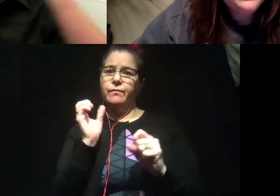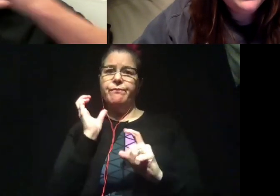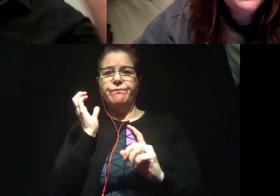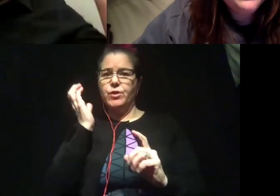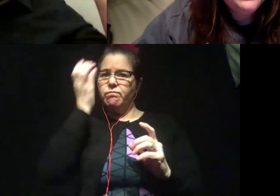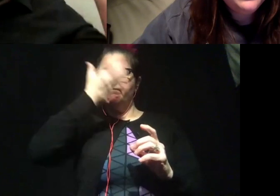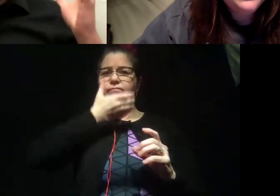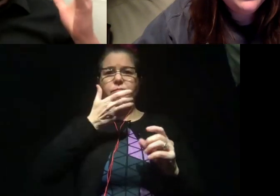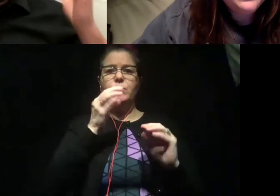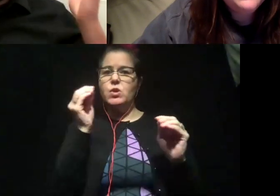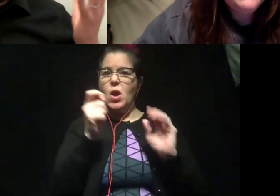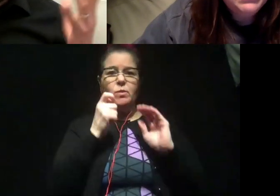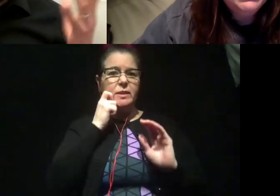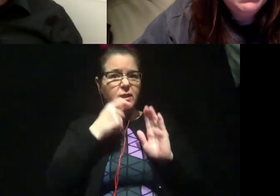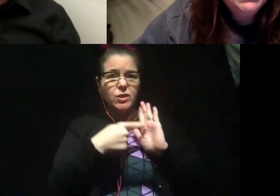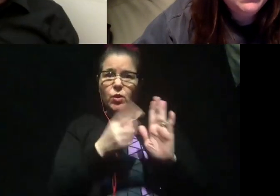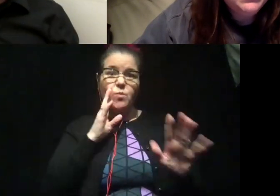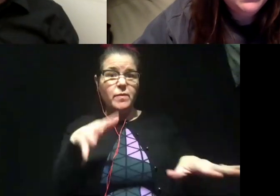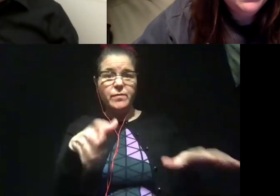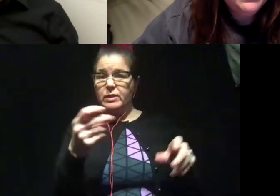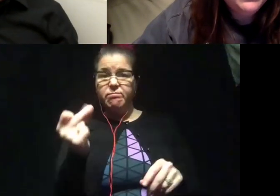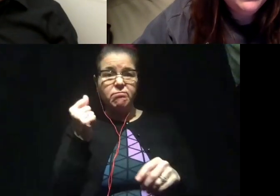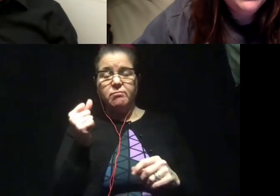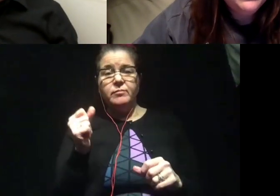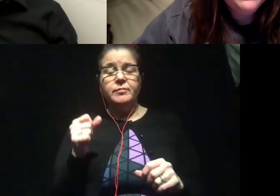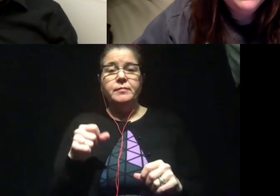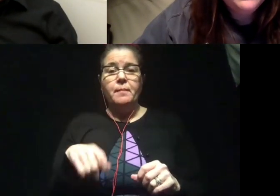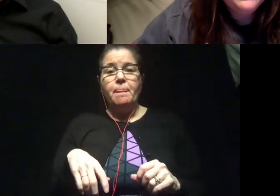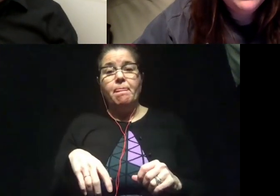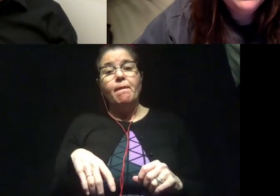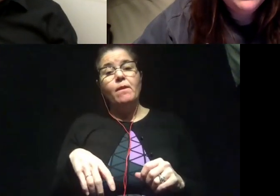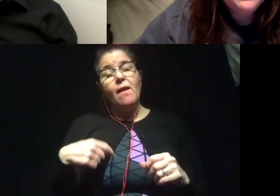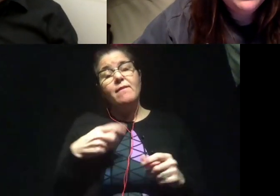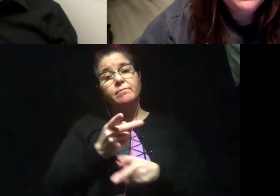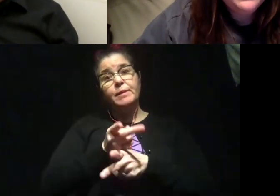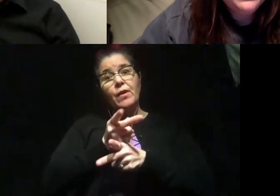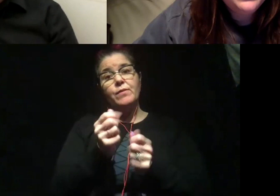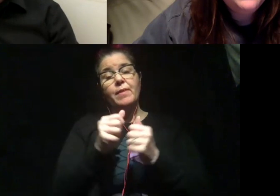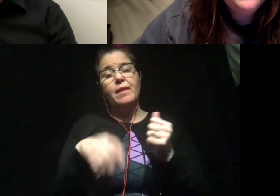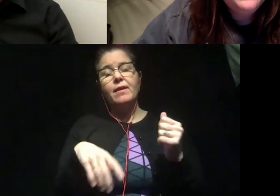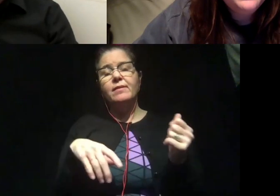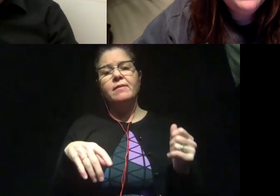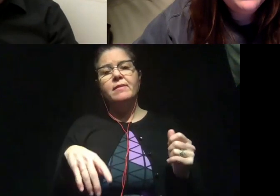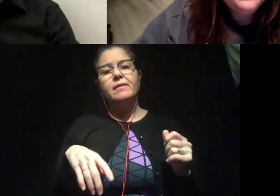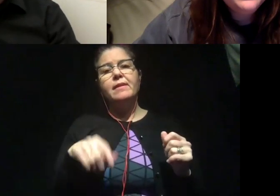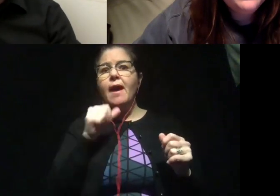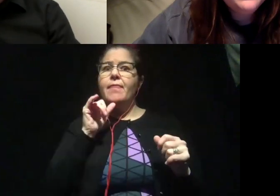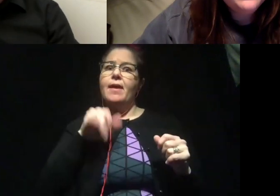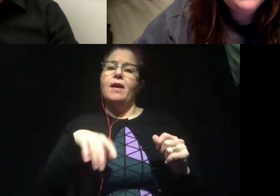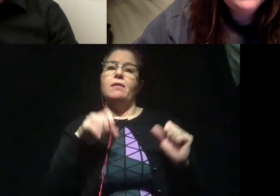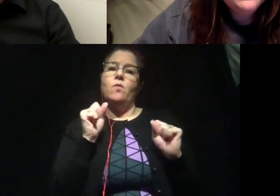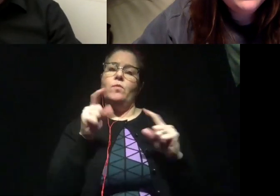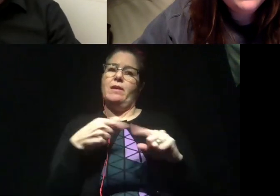masks and no skin exposed, or it'll freeze very, very quickly. So we have to be careful that it doesn't get quite that cold when we're out